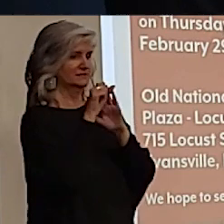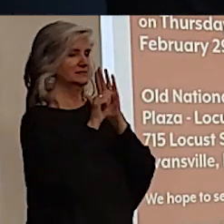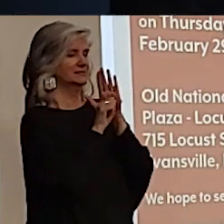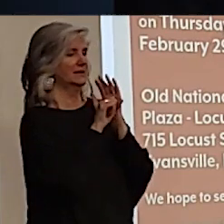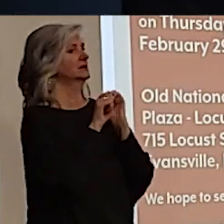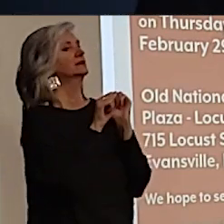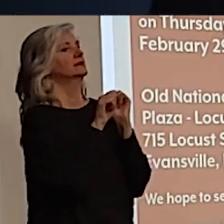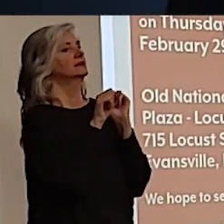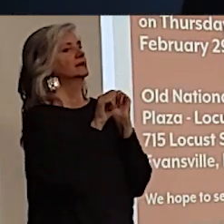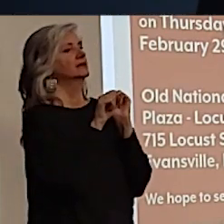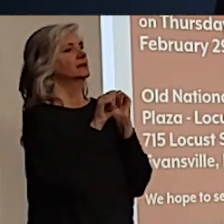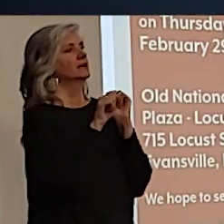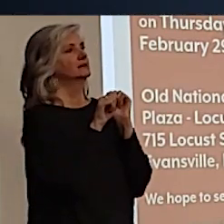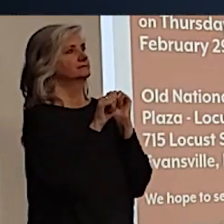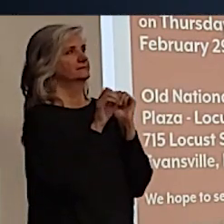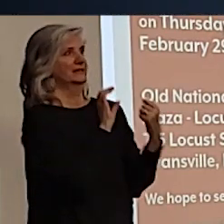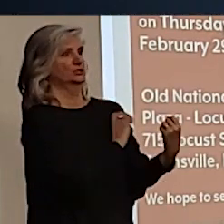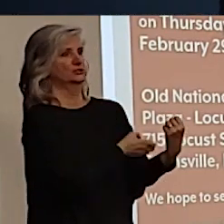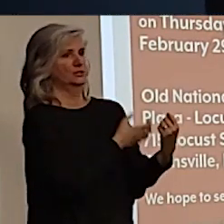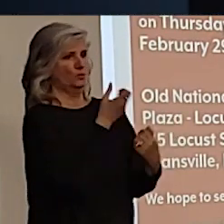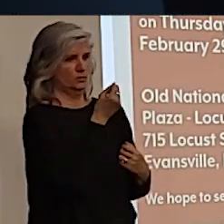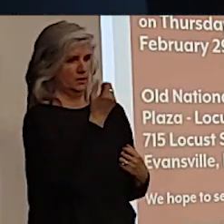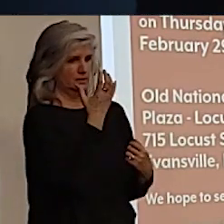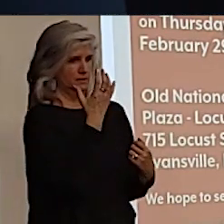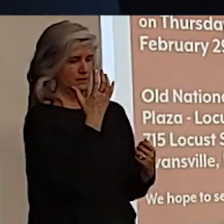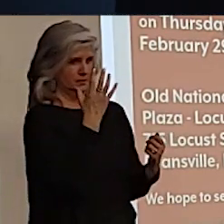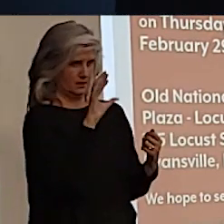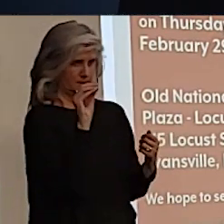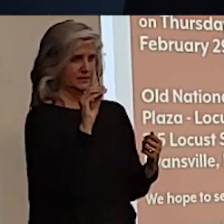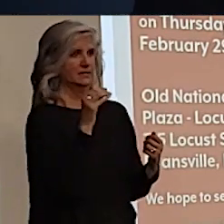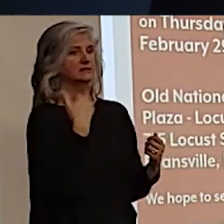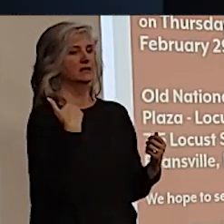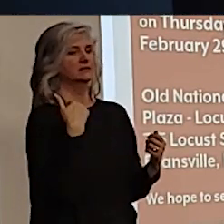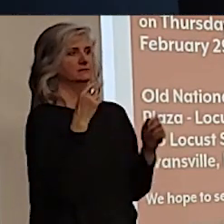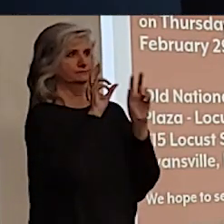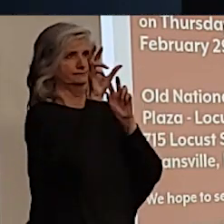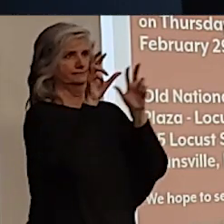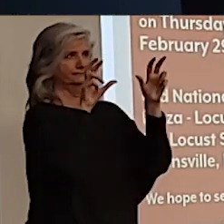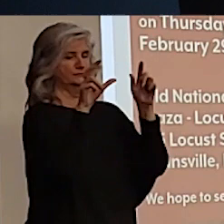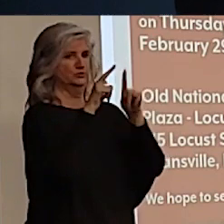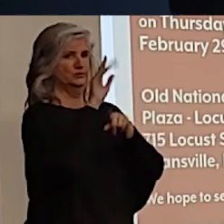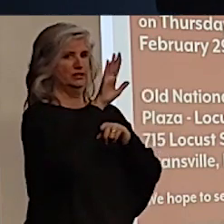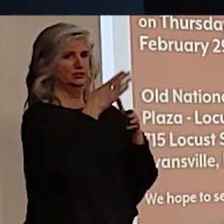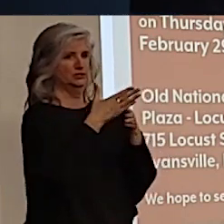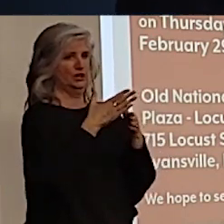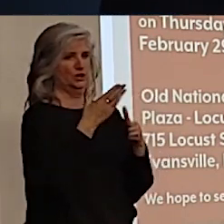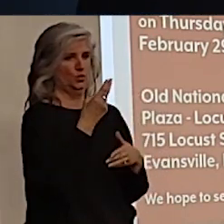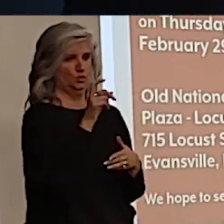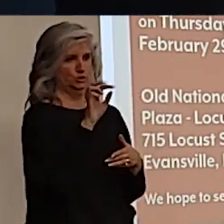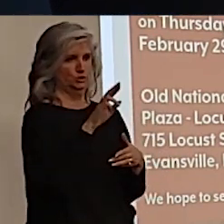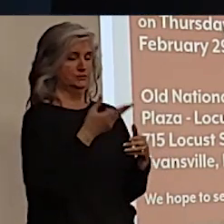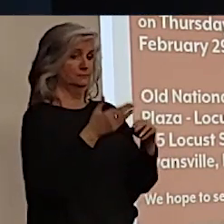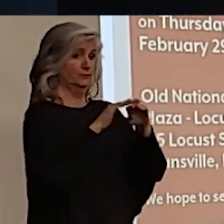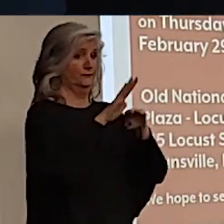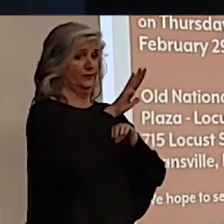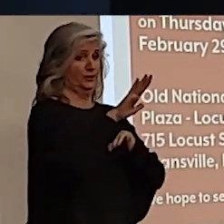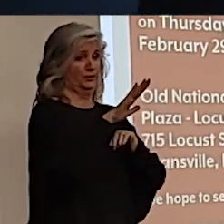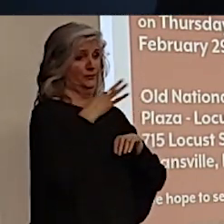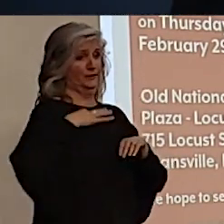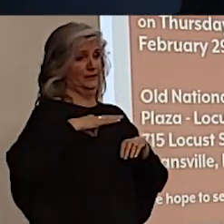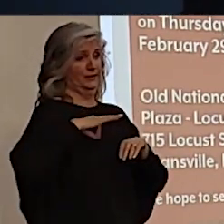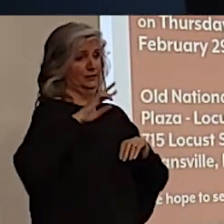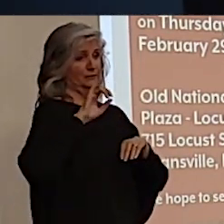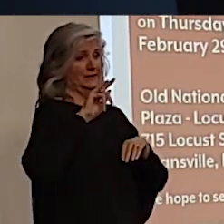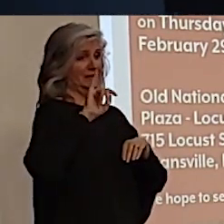holding companies whose job it is to deliver earnings and dividends to their shareholders and improve their credit ratings, who exist and